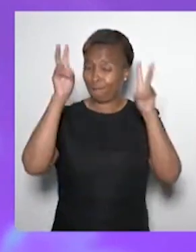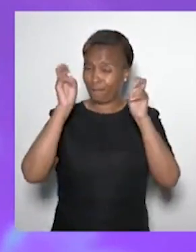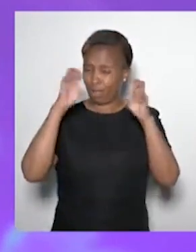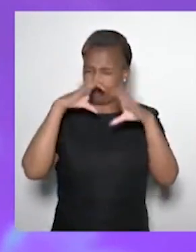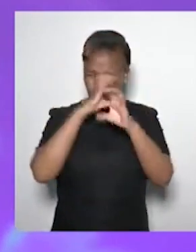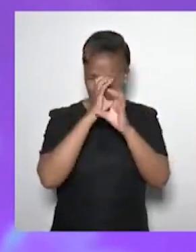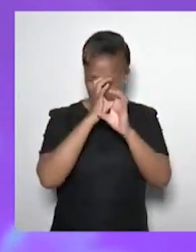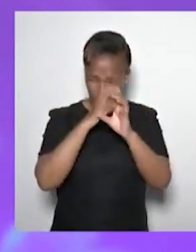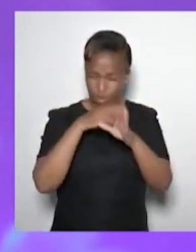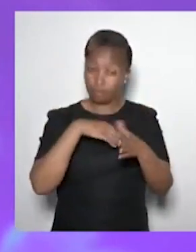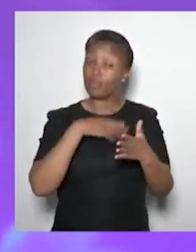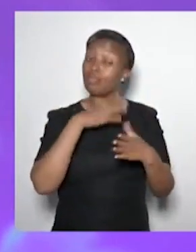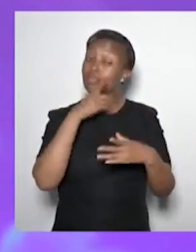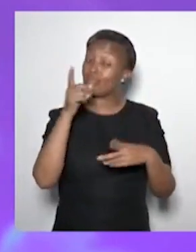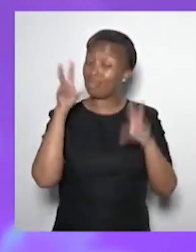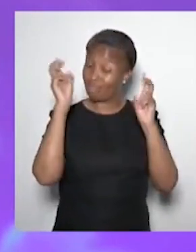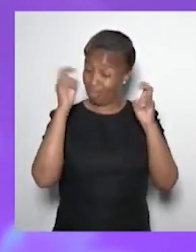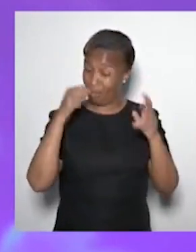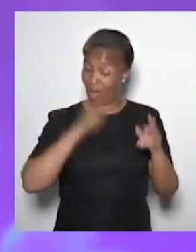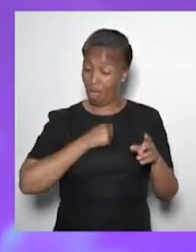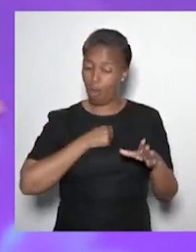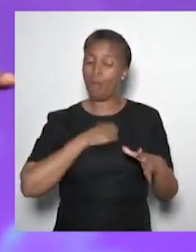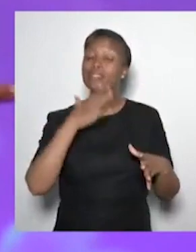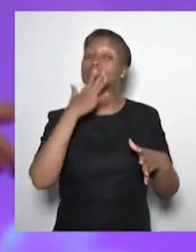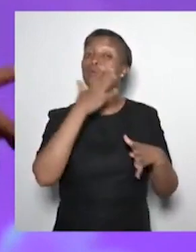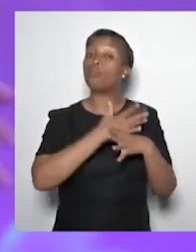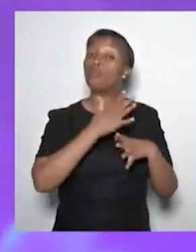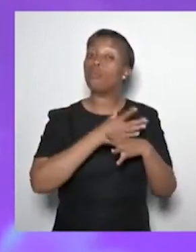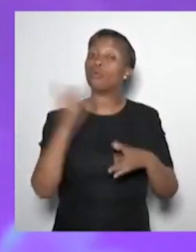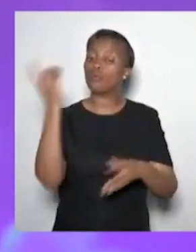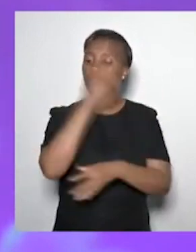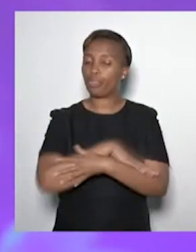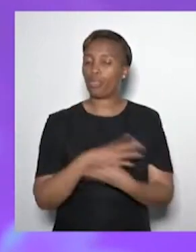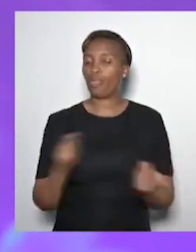should be what we are talking about here. Yeah. I was just thinking,